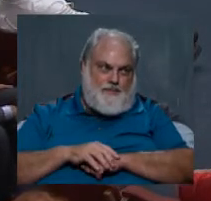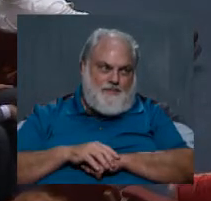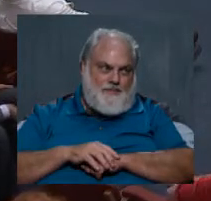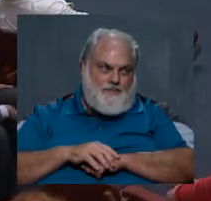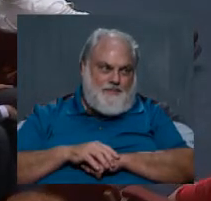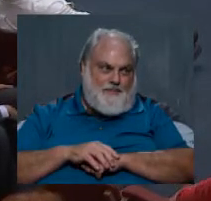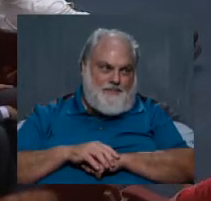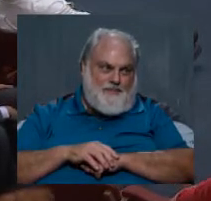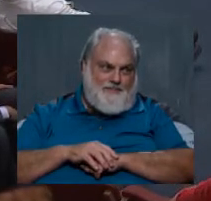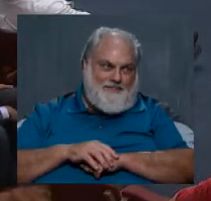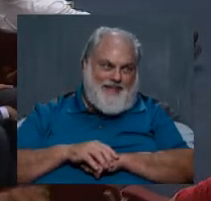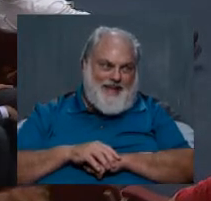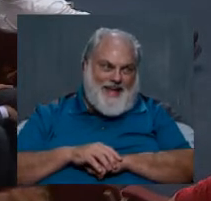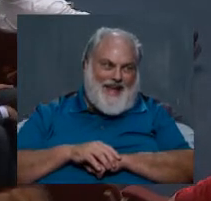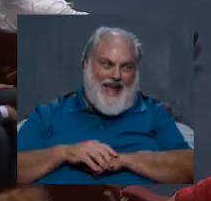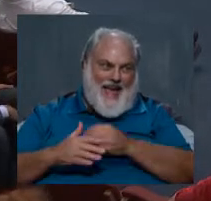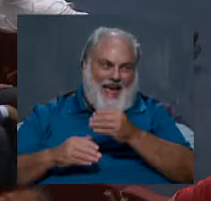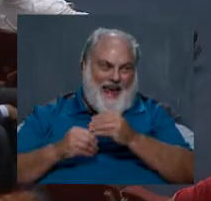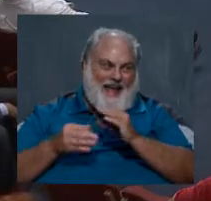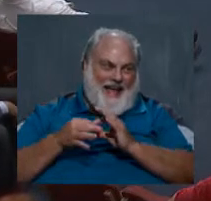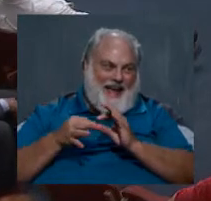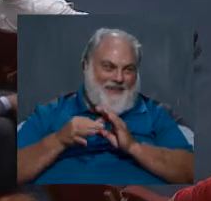I had some comments too, you know.